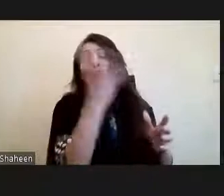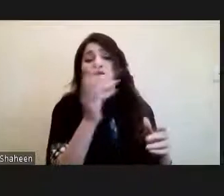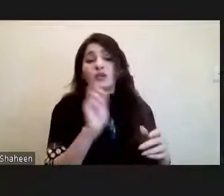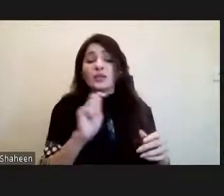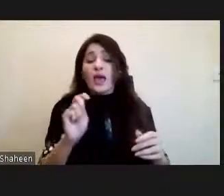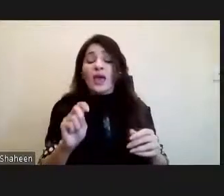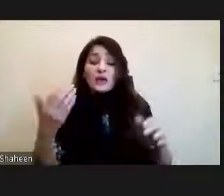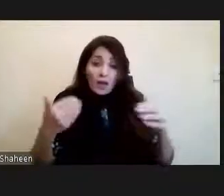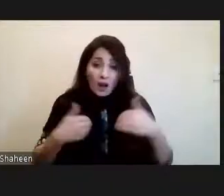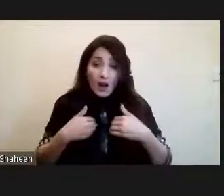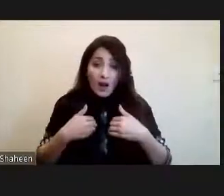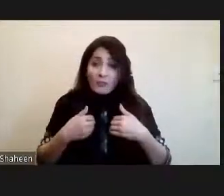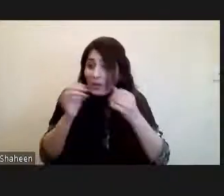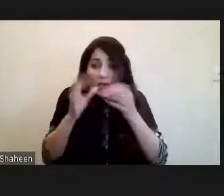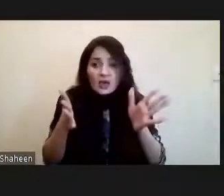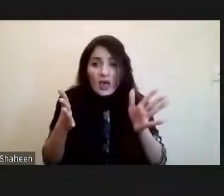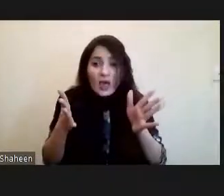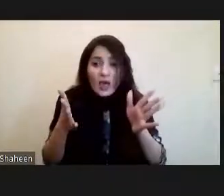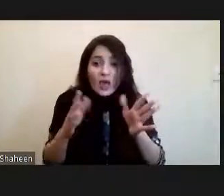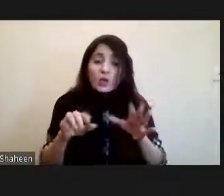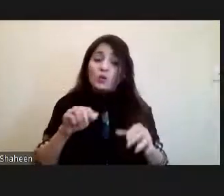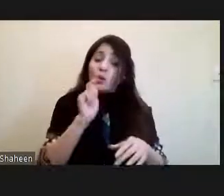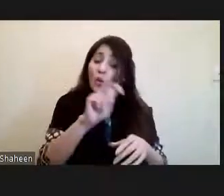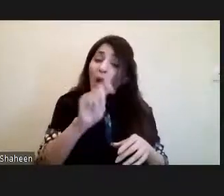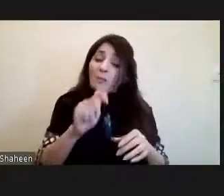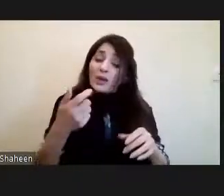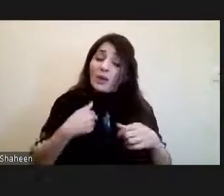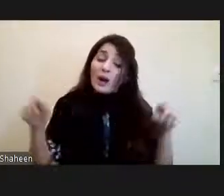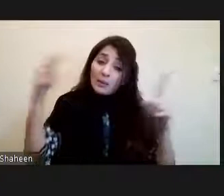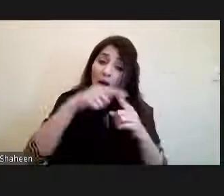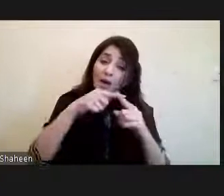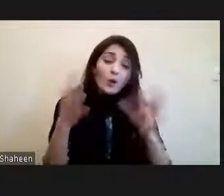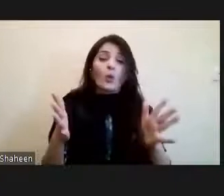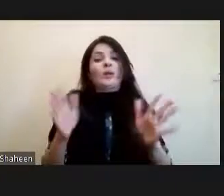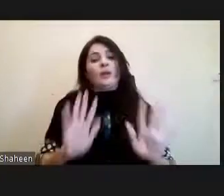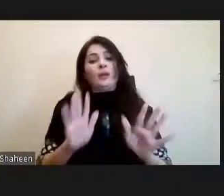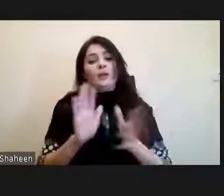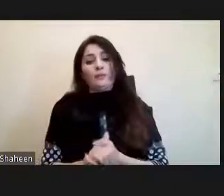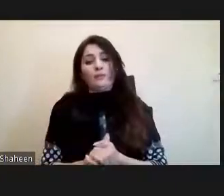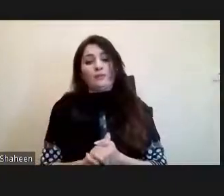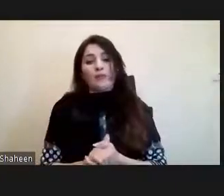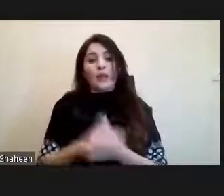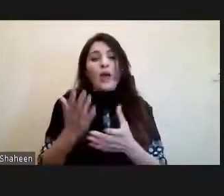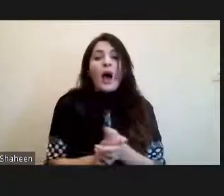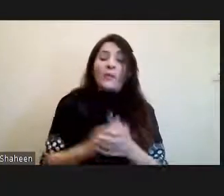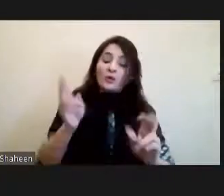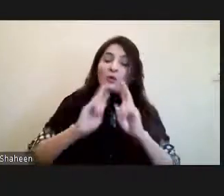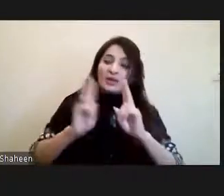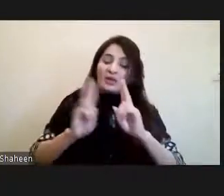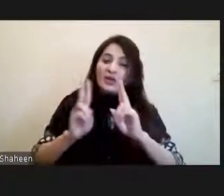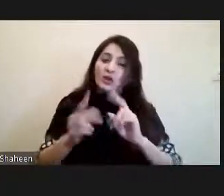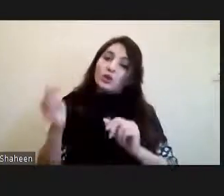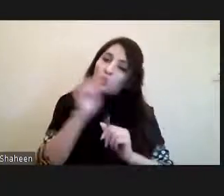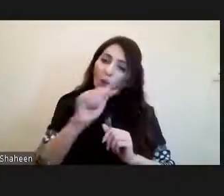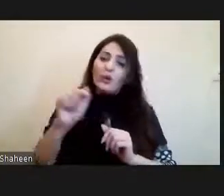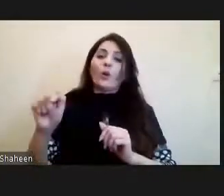research, engagement, and consultation with disability communities. Here's just one example. In January, we launched a major update to one